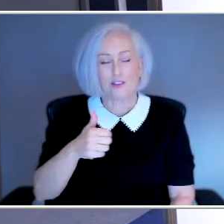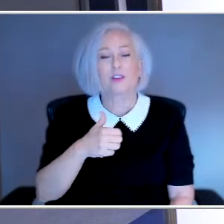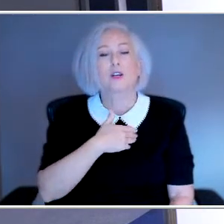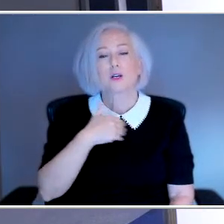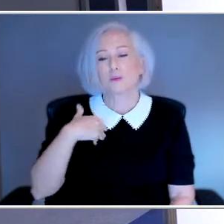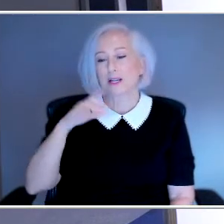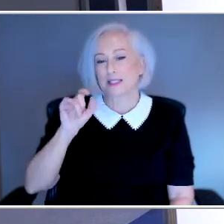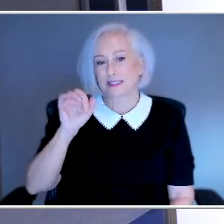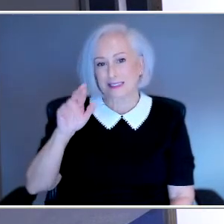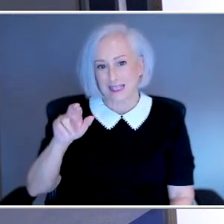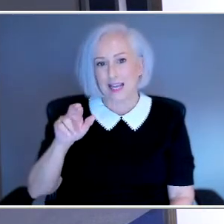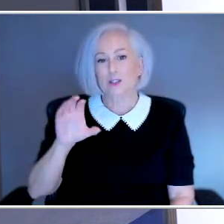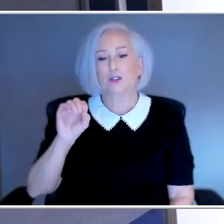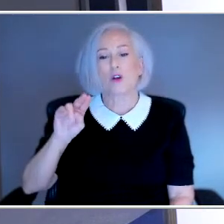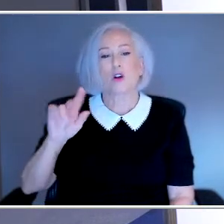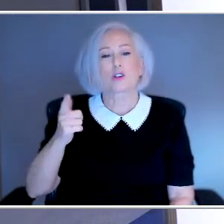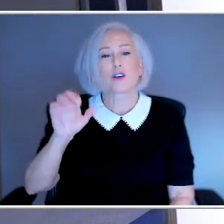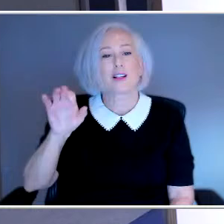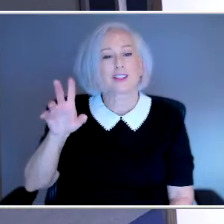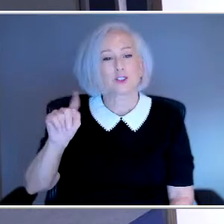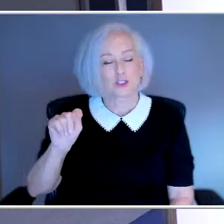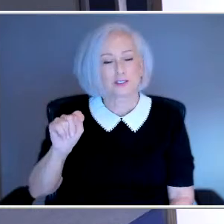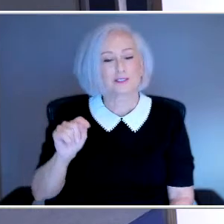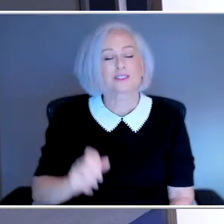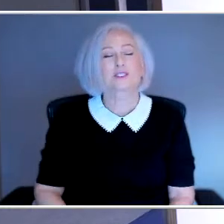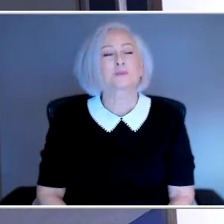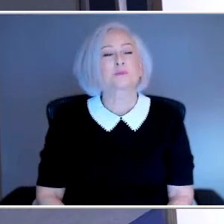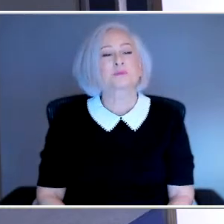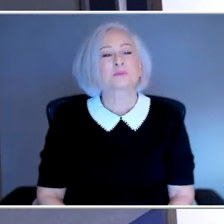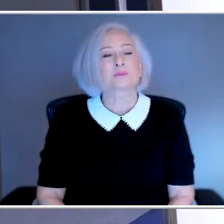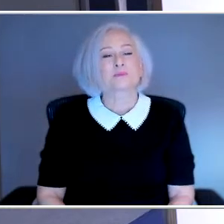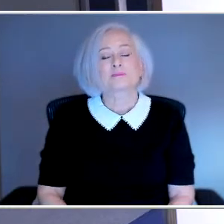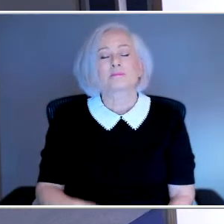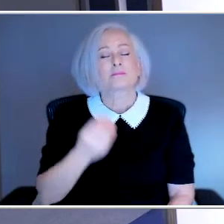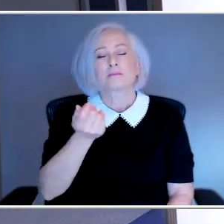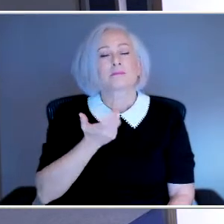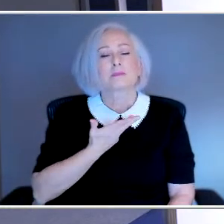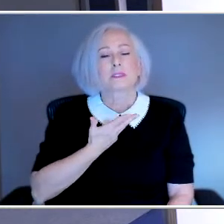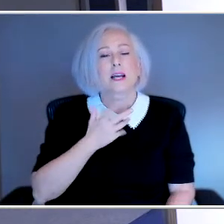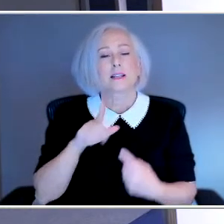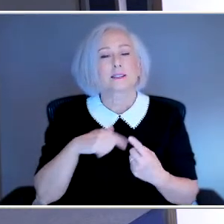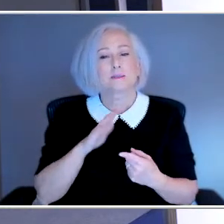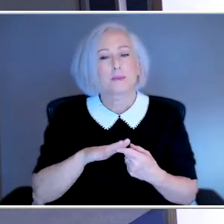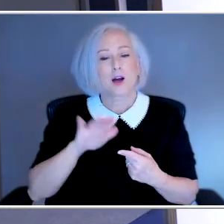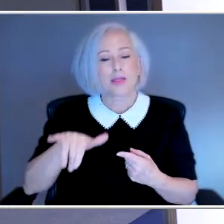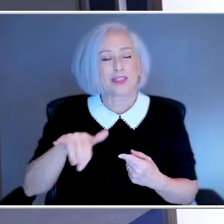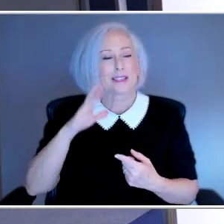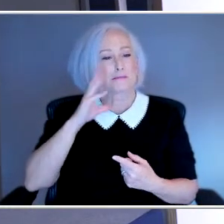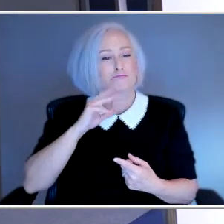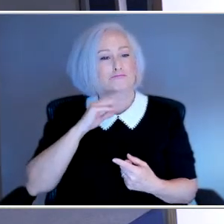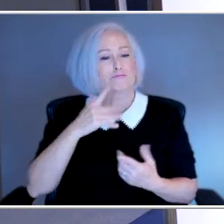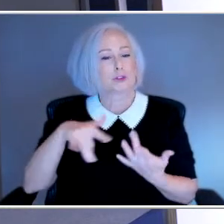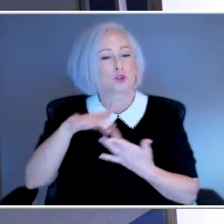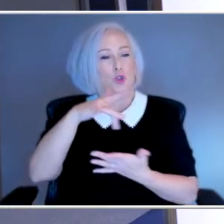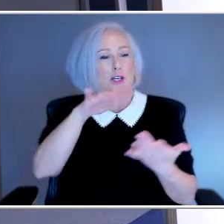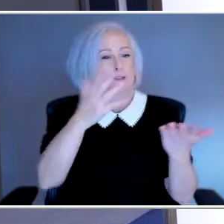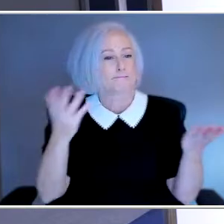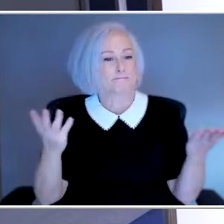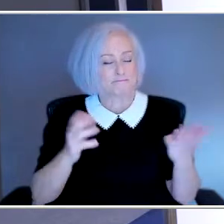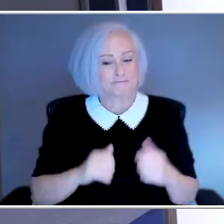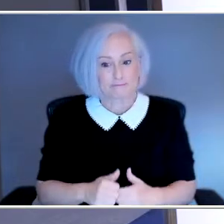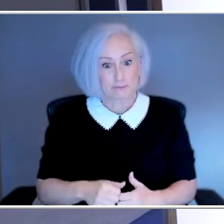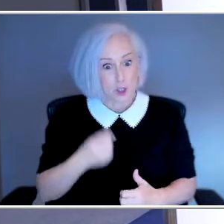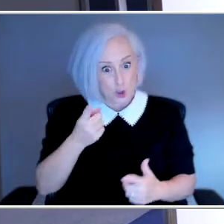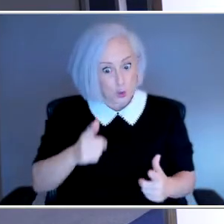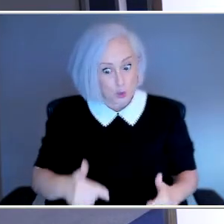you along to talk about this part of this very long journey. But Priscilla, a lot of people were surprised to hear that you can survive quite well